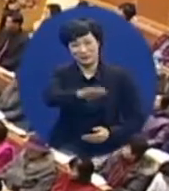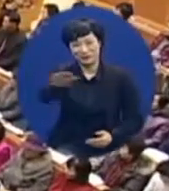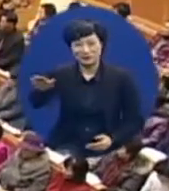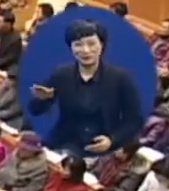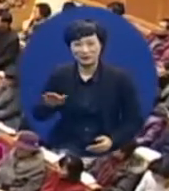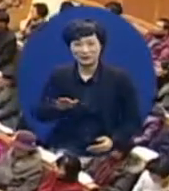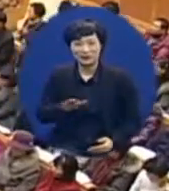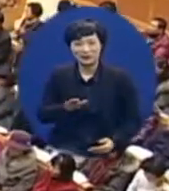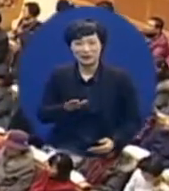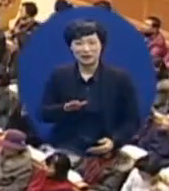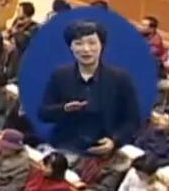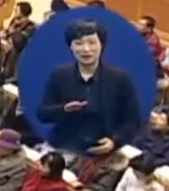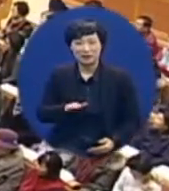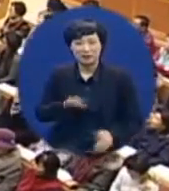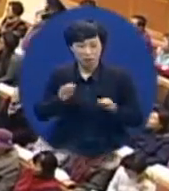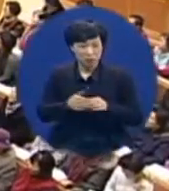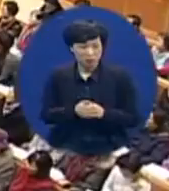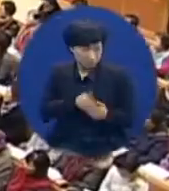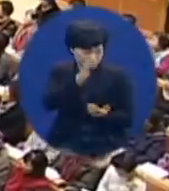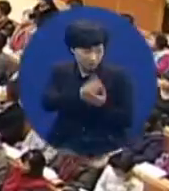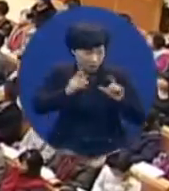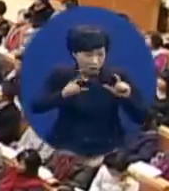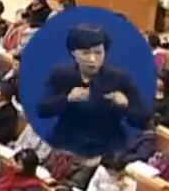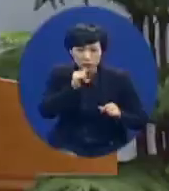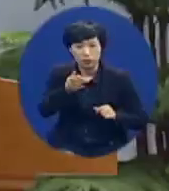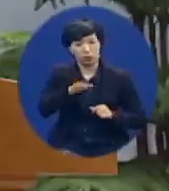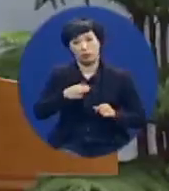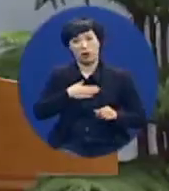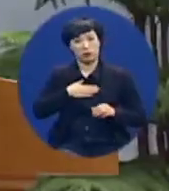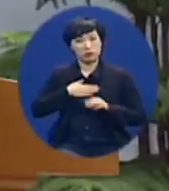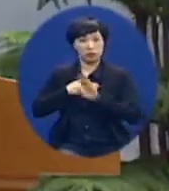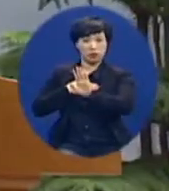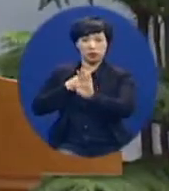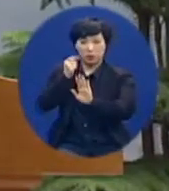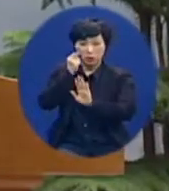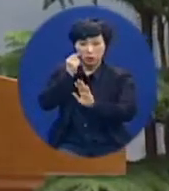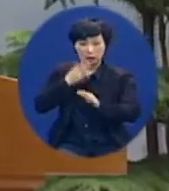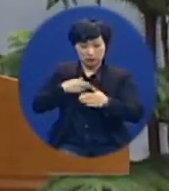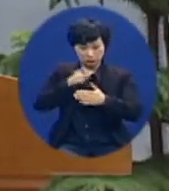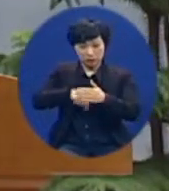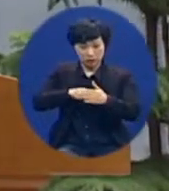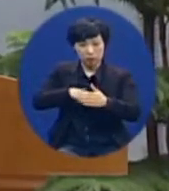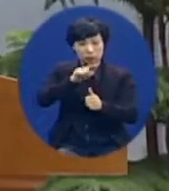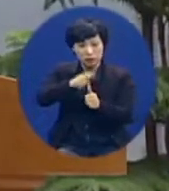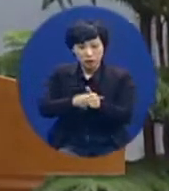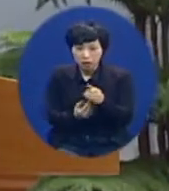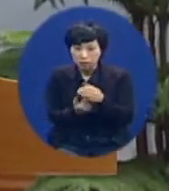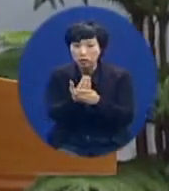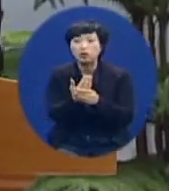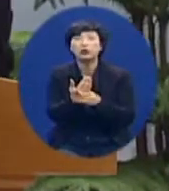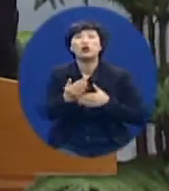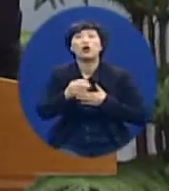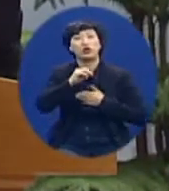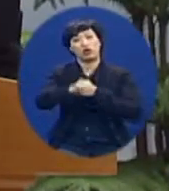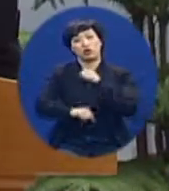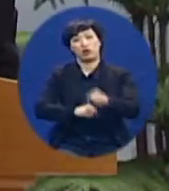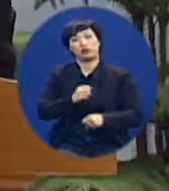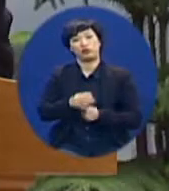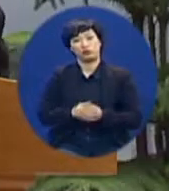It is the freedom of consciousness of those who have received grace from the Lord.